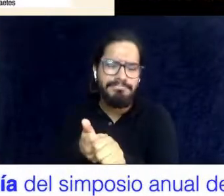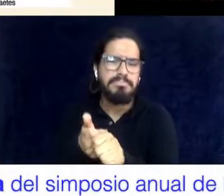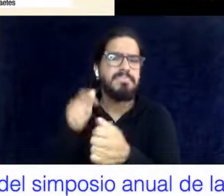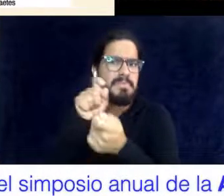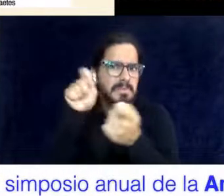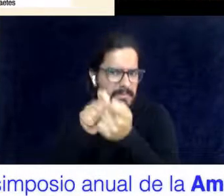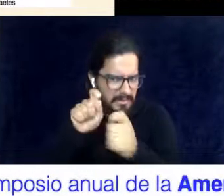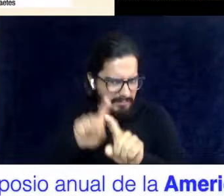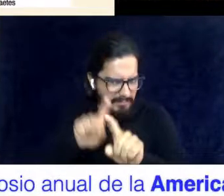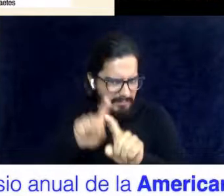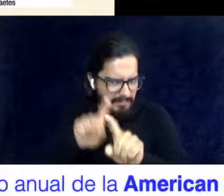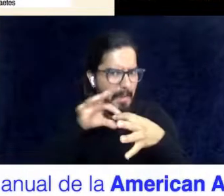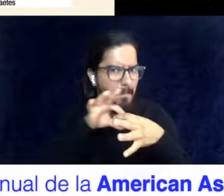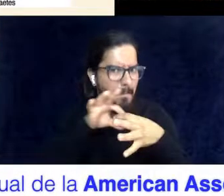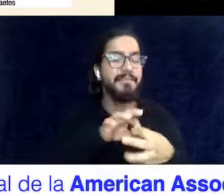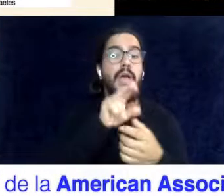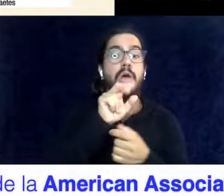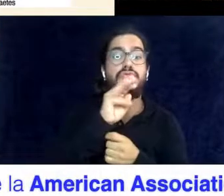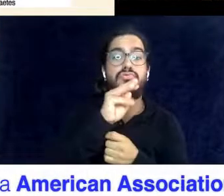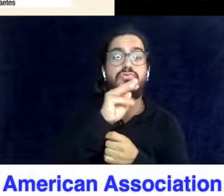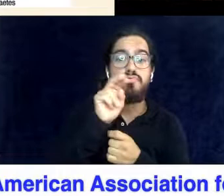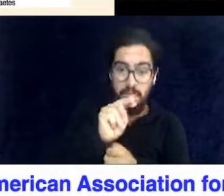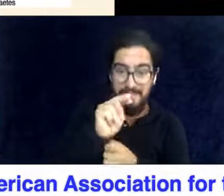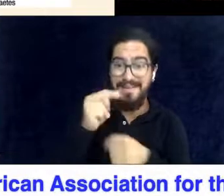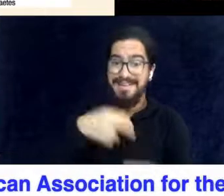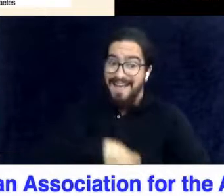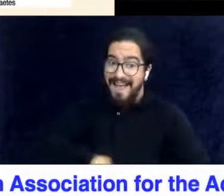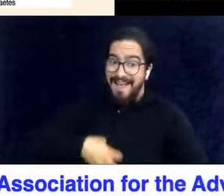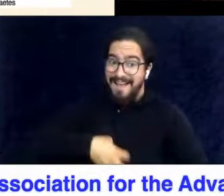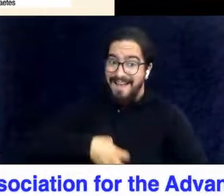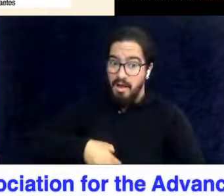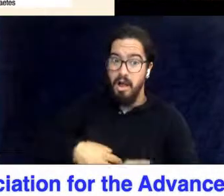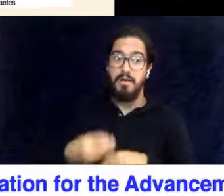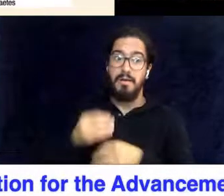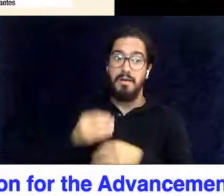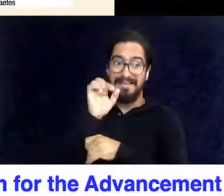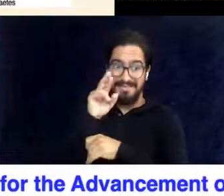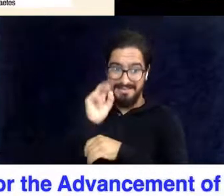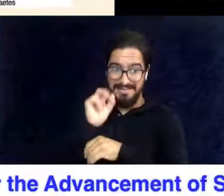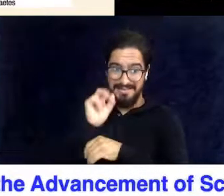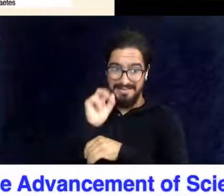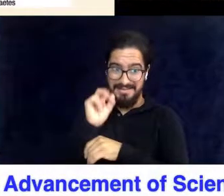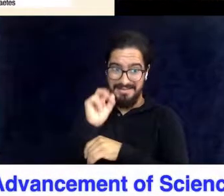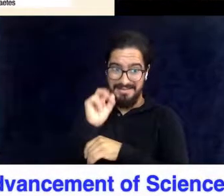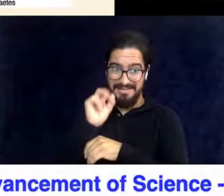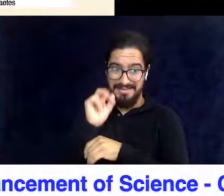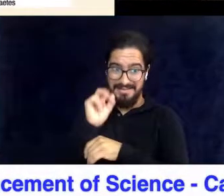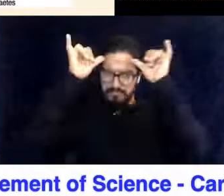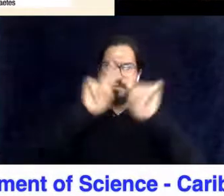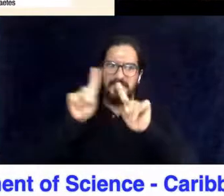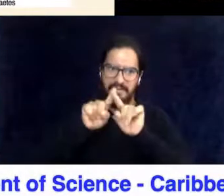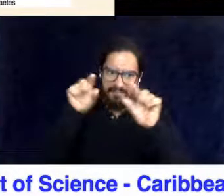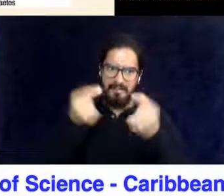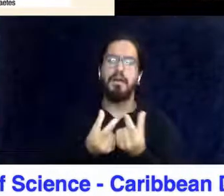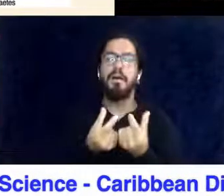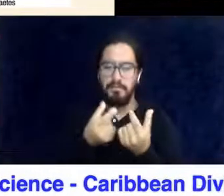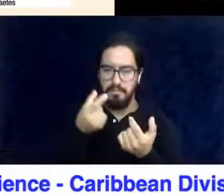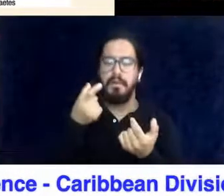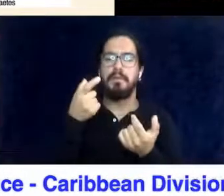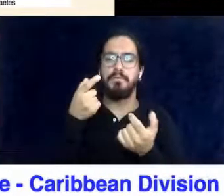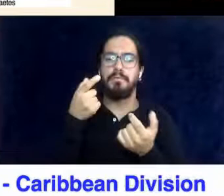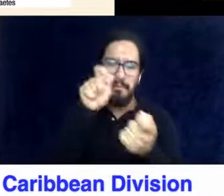rumen, hindgut, and phenotype. Particularly, we see an increase of the Euryarchaeota phylum in rumen samples, especially in the